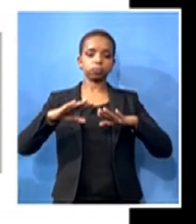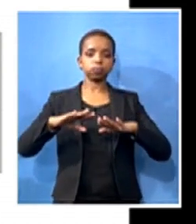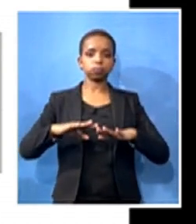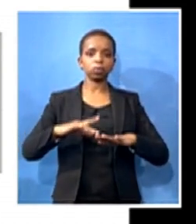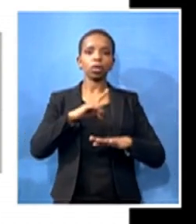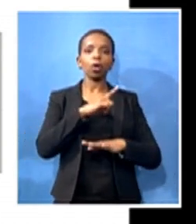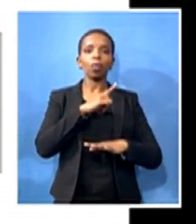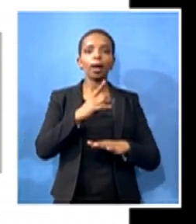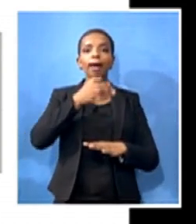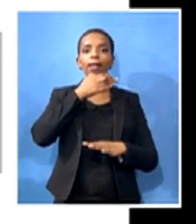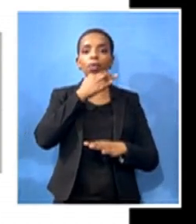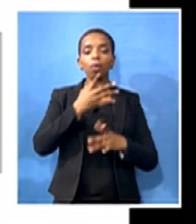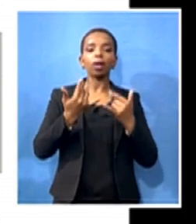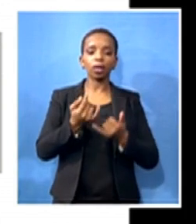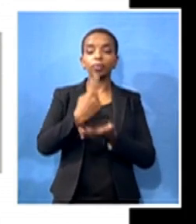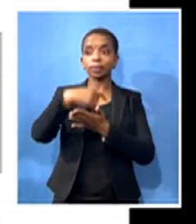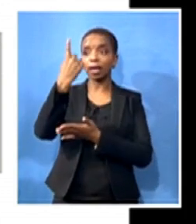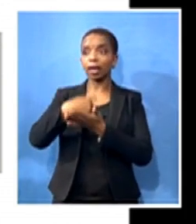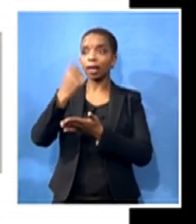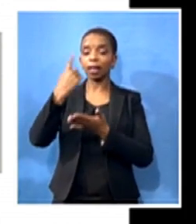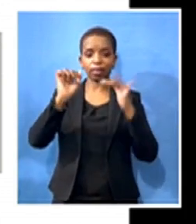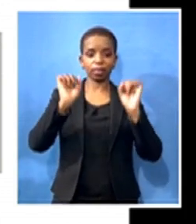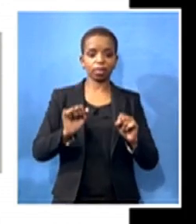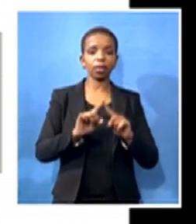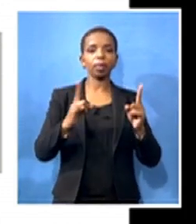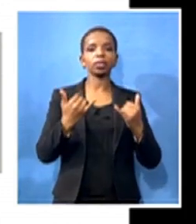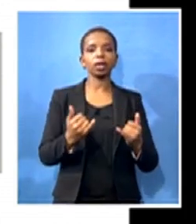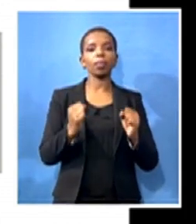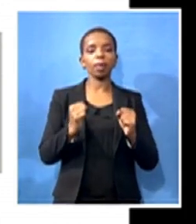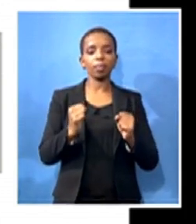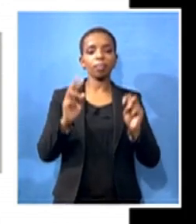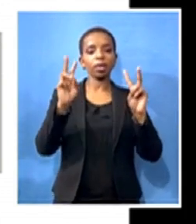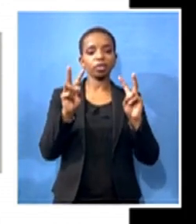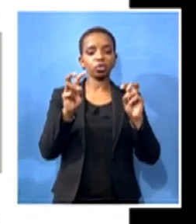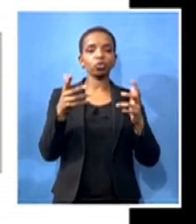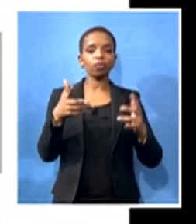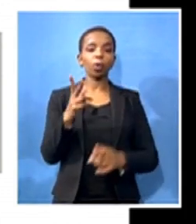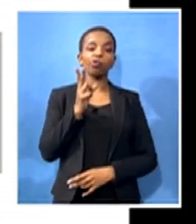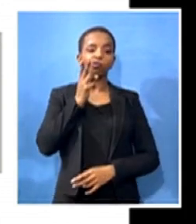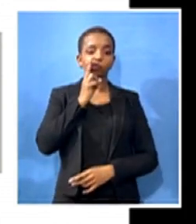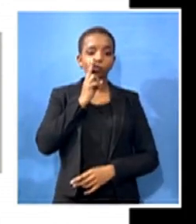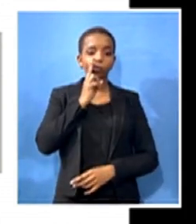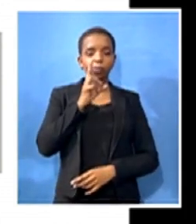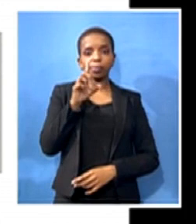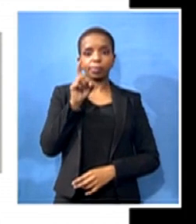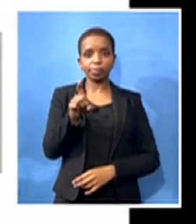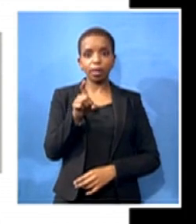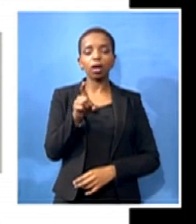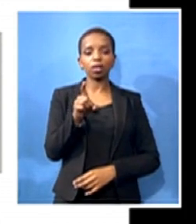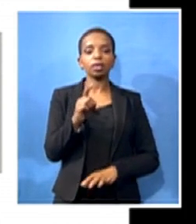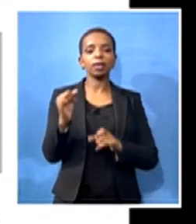whole issue of cigarettes and tobacco is at the forefront of a lot